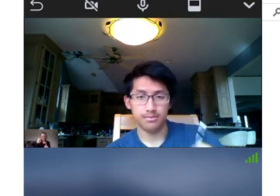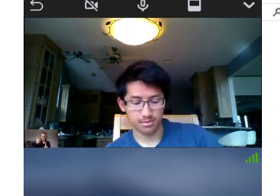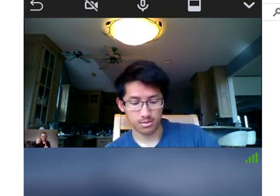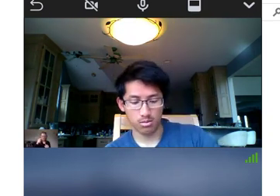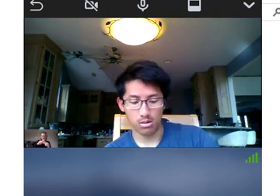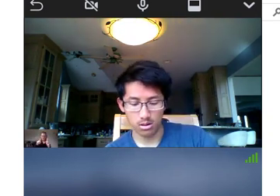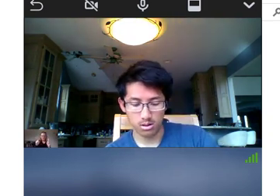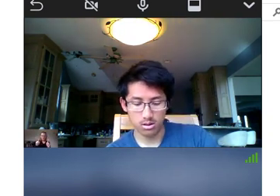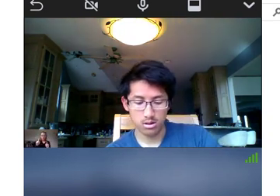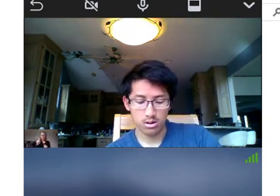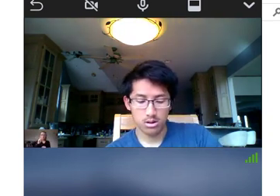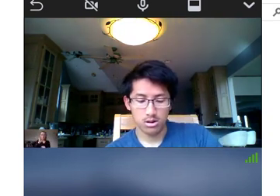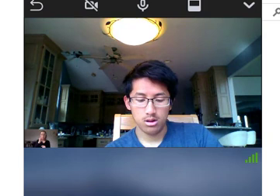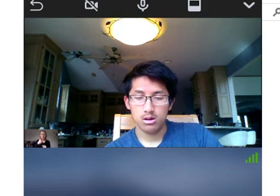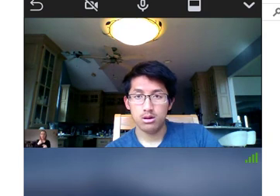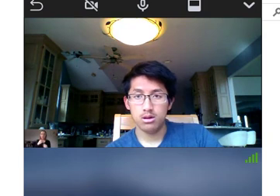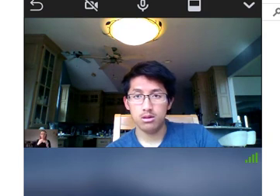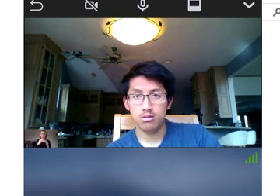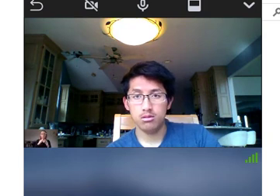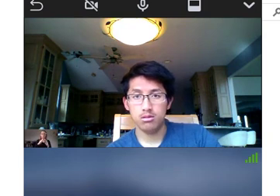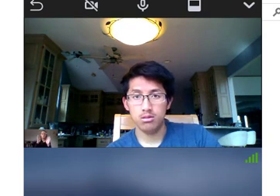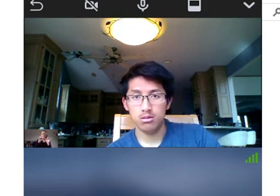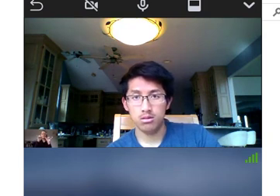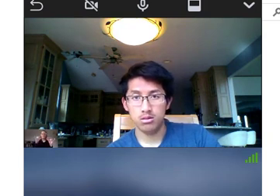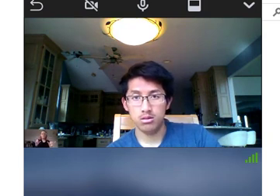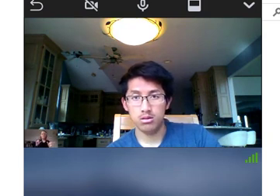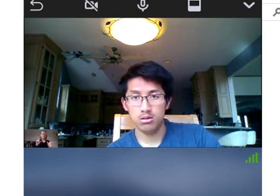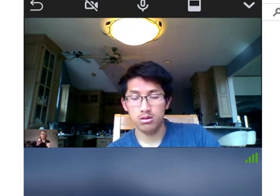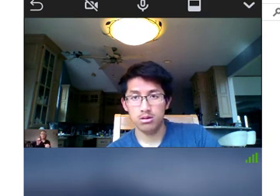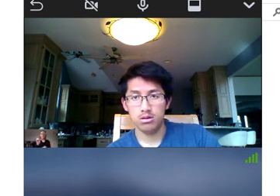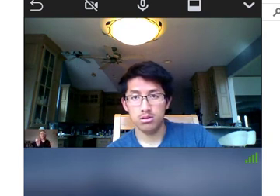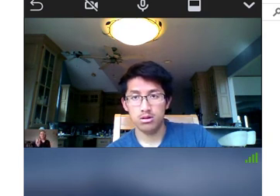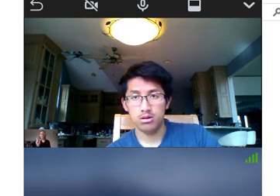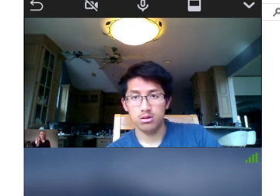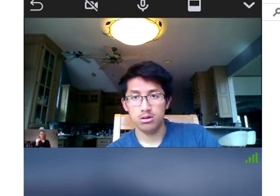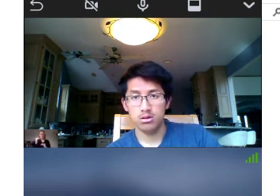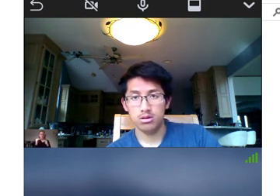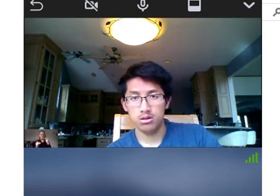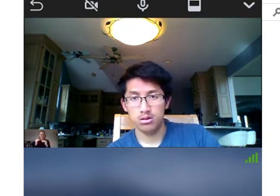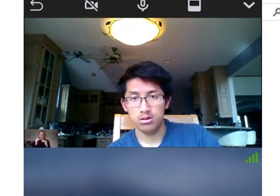energy balance, and then we're going to use an equation that looks something like Newton's law.